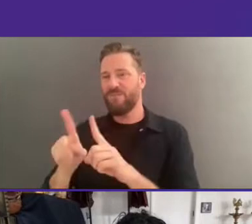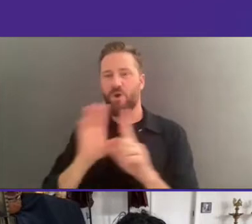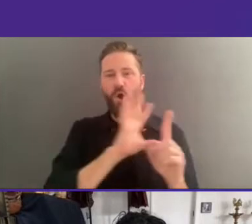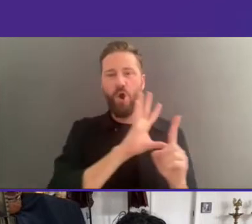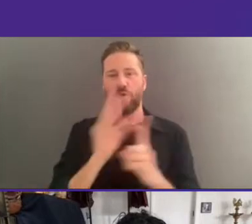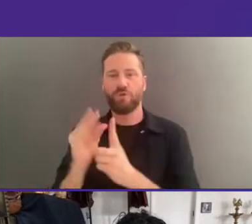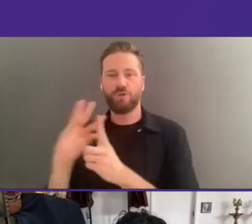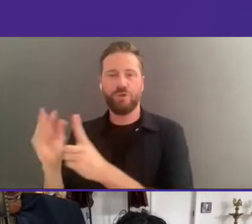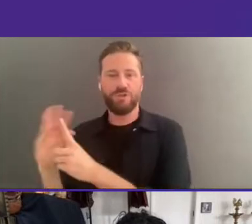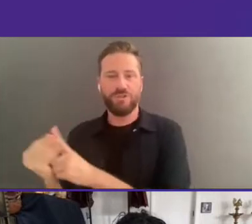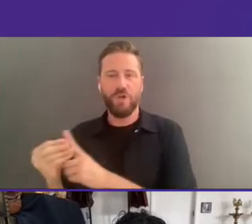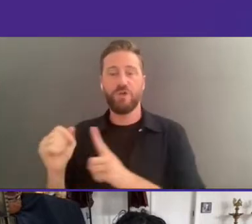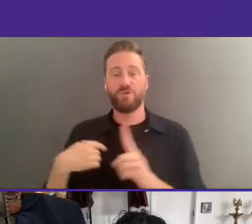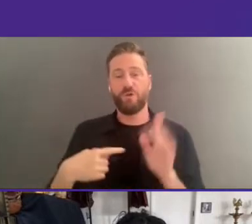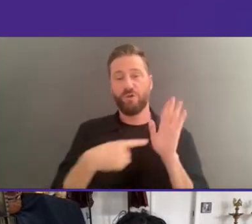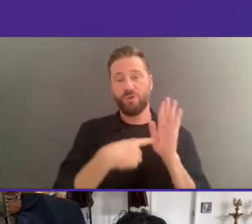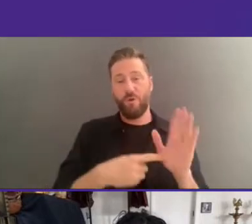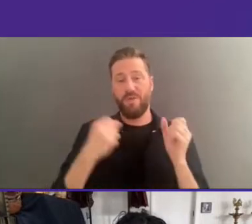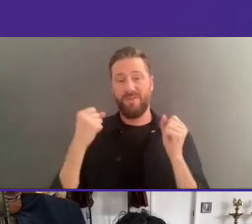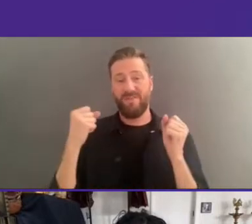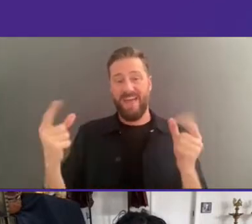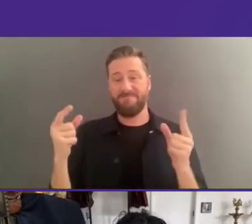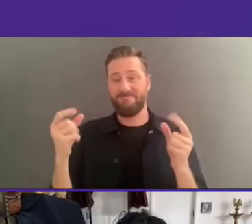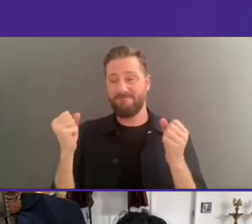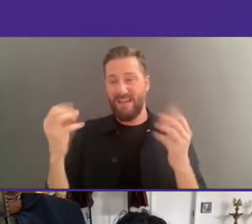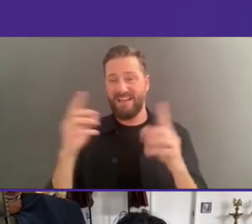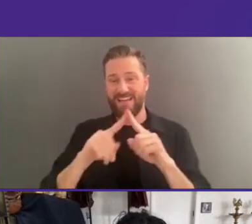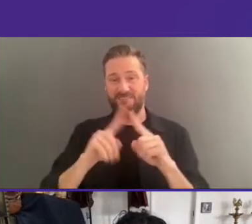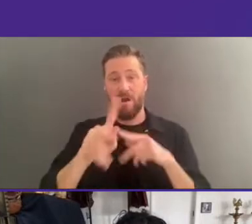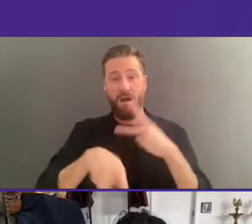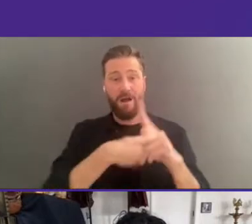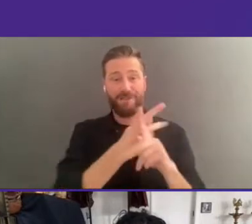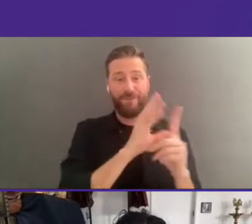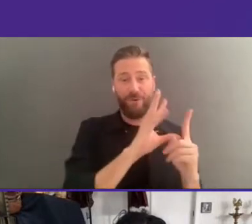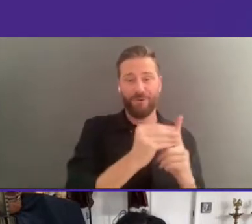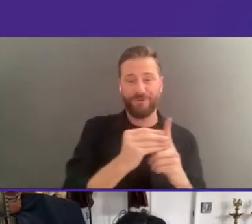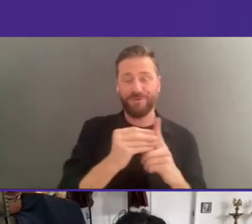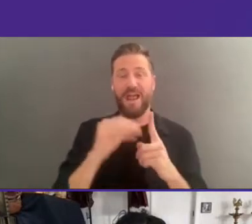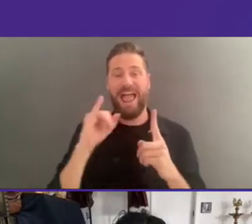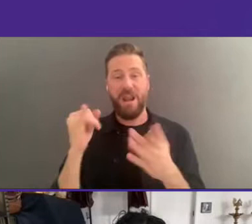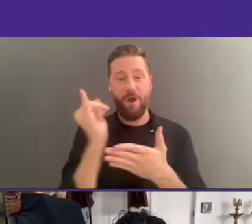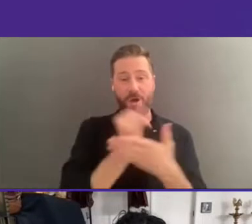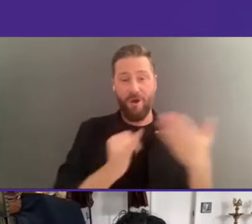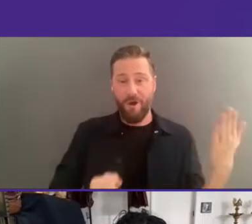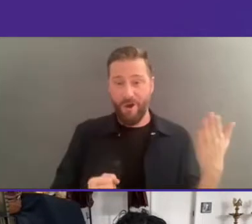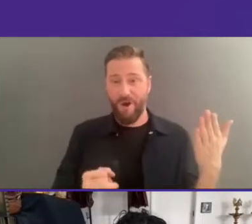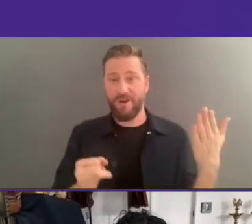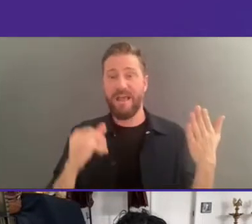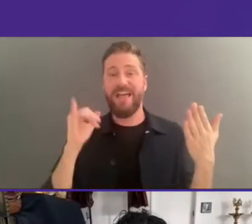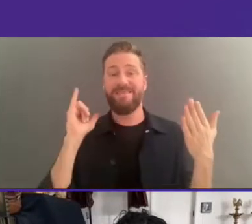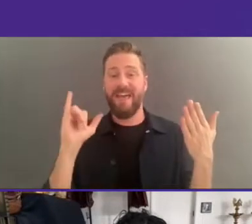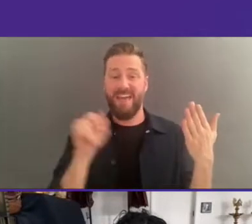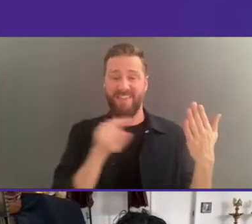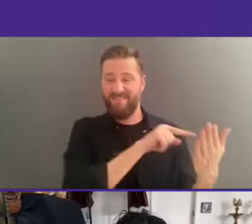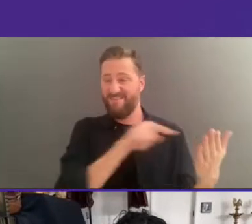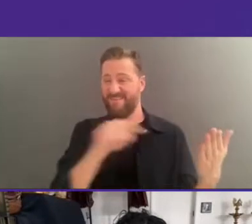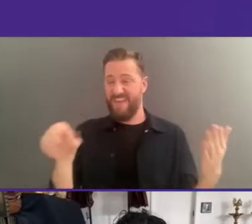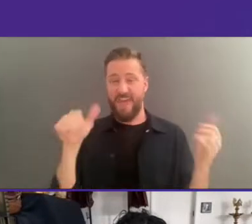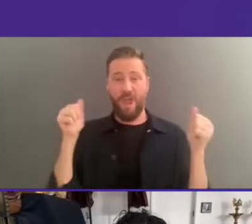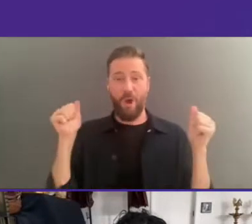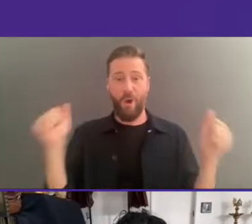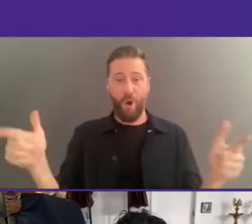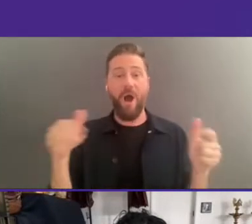of ethnicity and cultures, the arts all strive to the same ends,